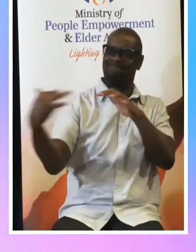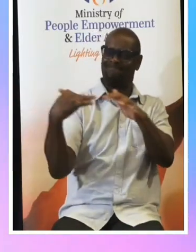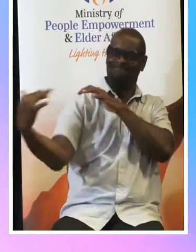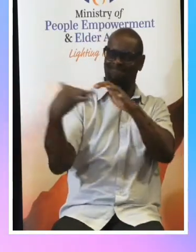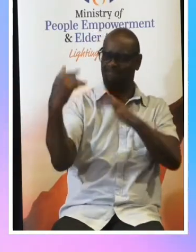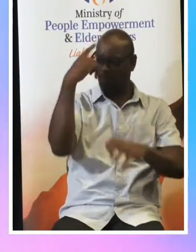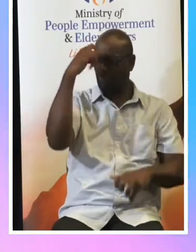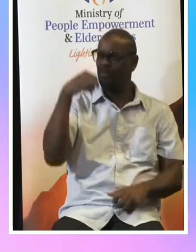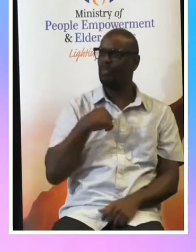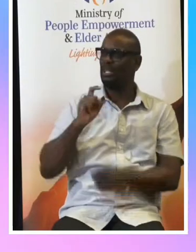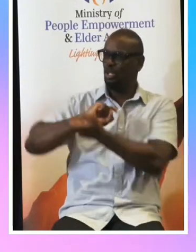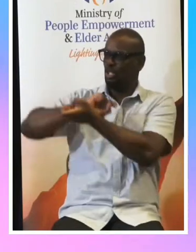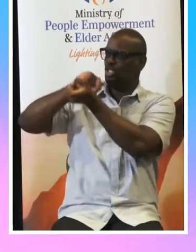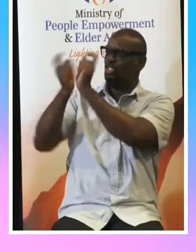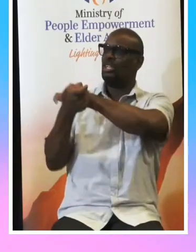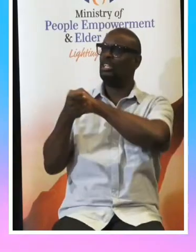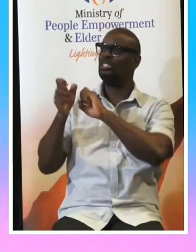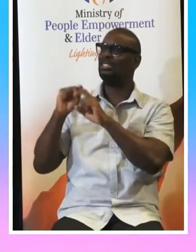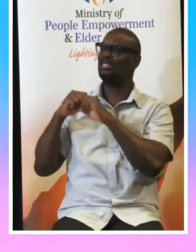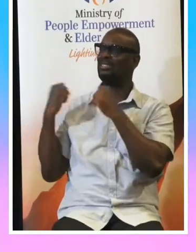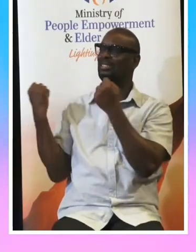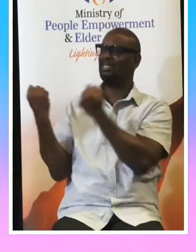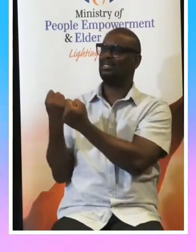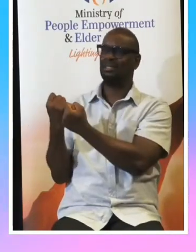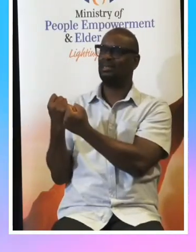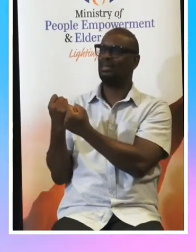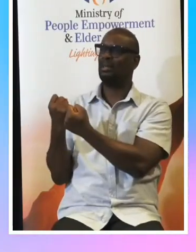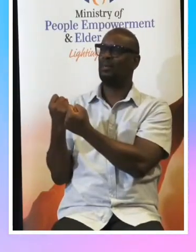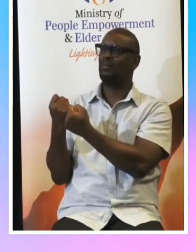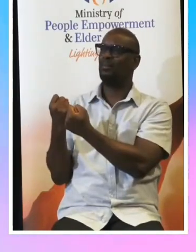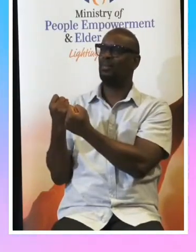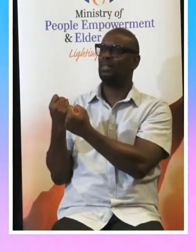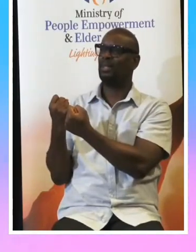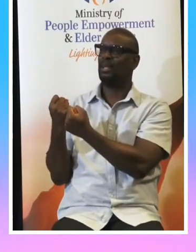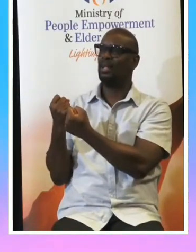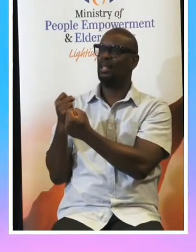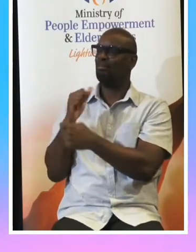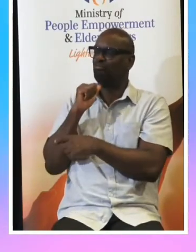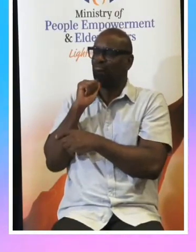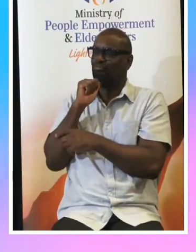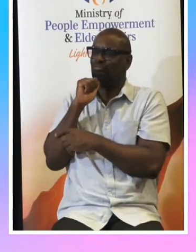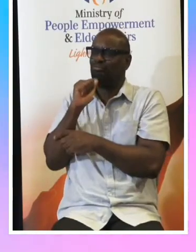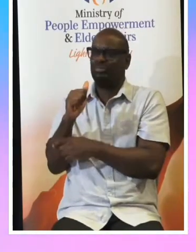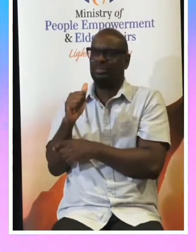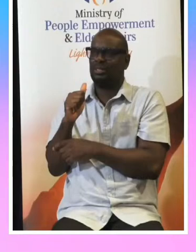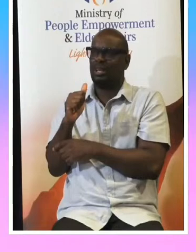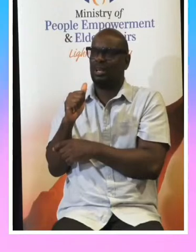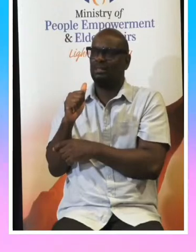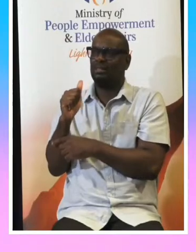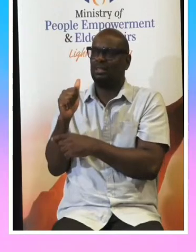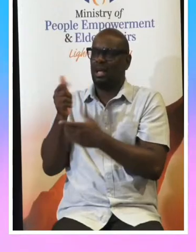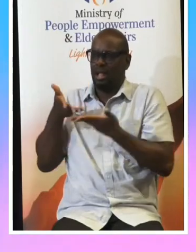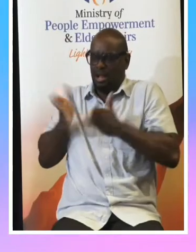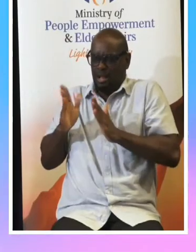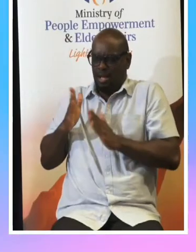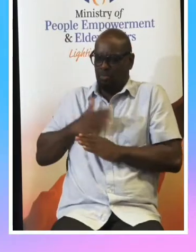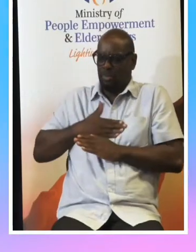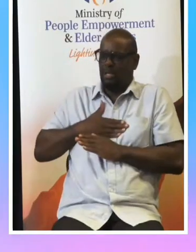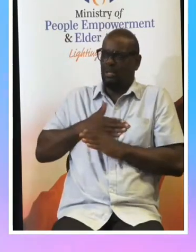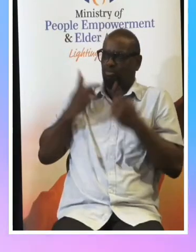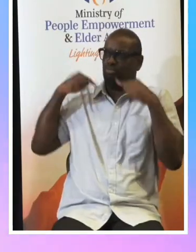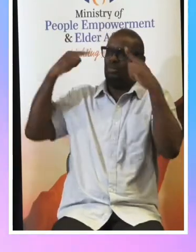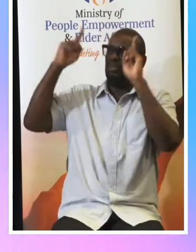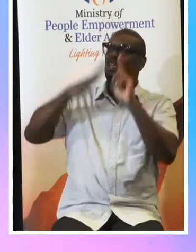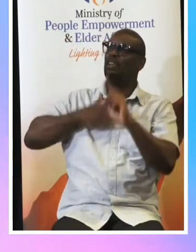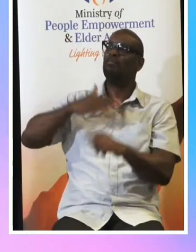things were done, a reality that threatened to diminish my dreams of becoming whatever